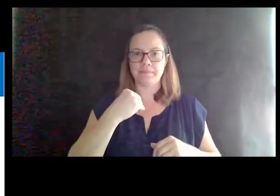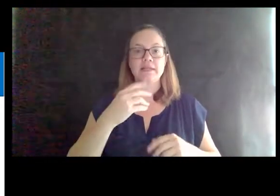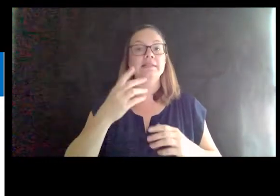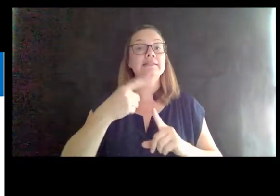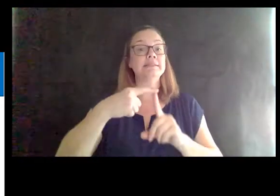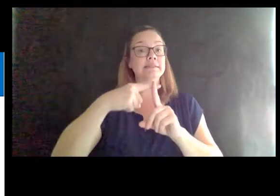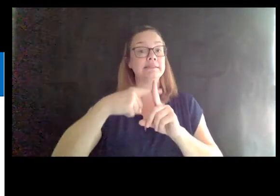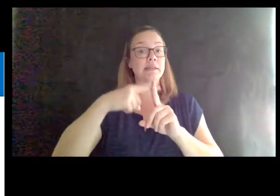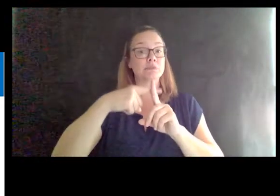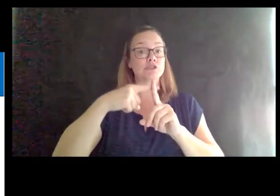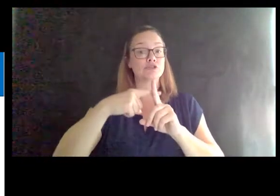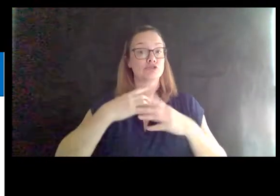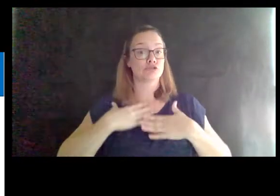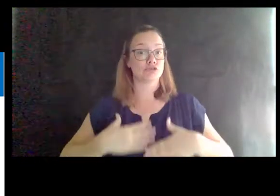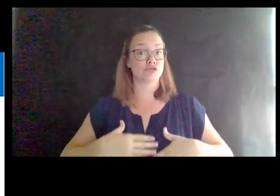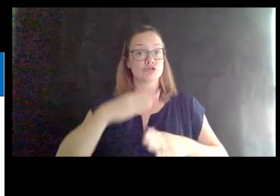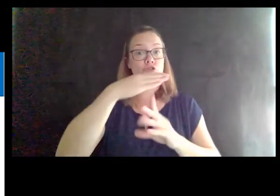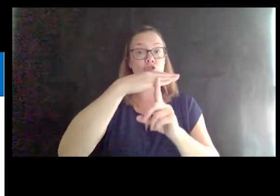and the heart rate slows.